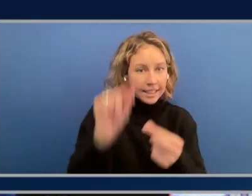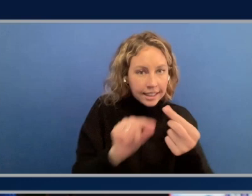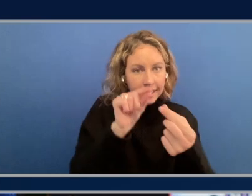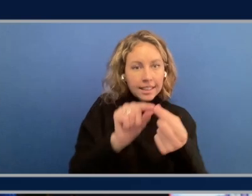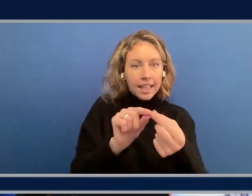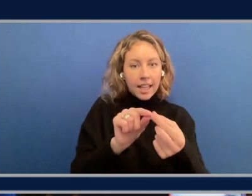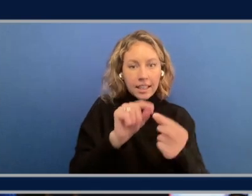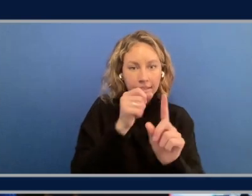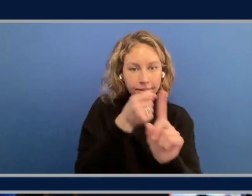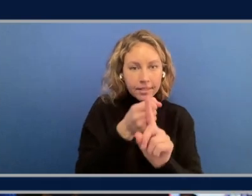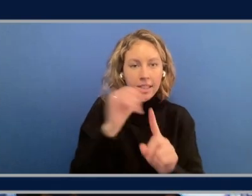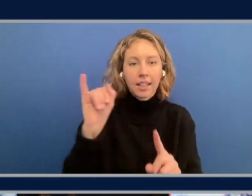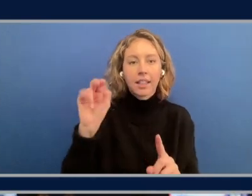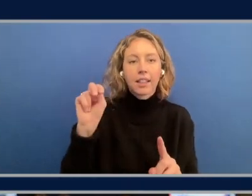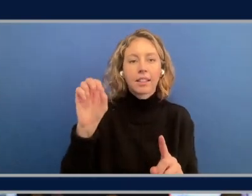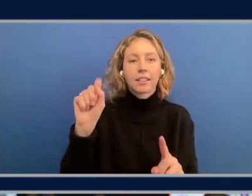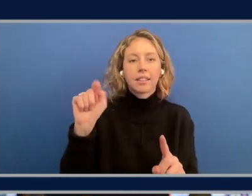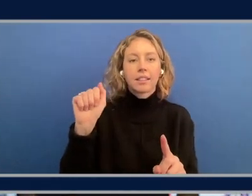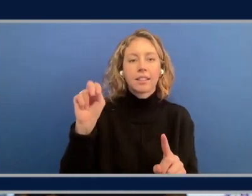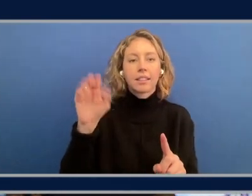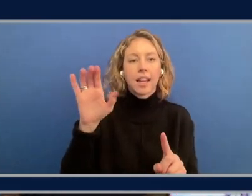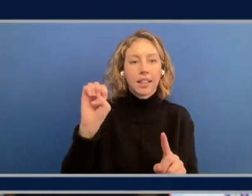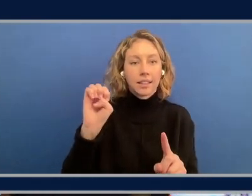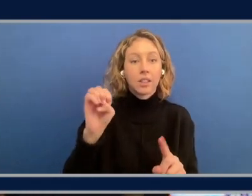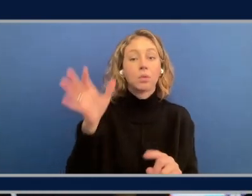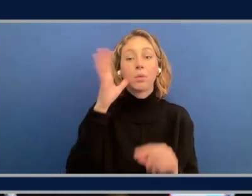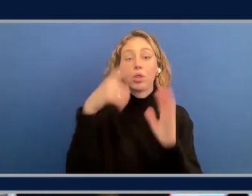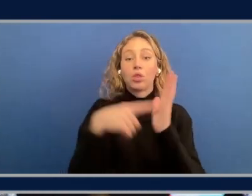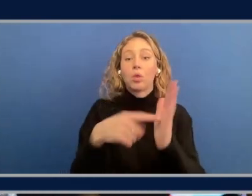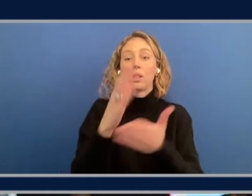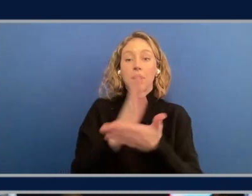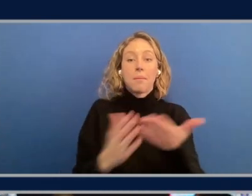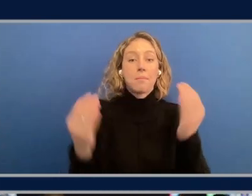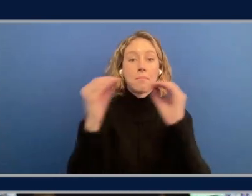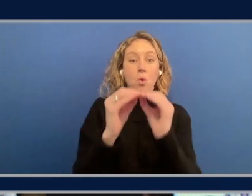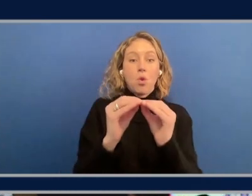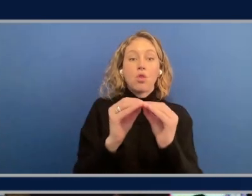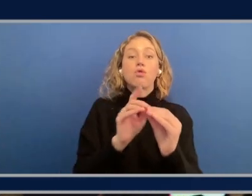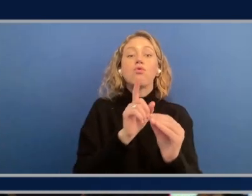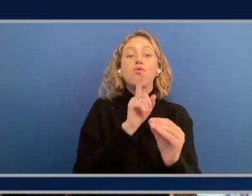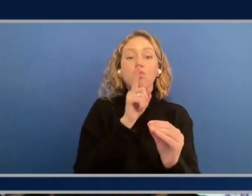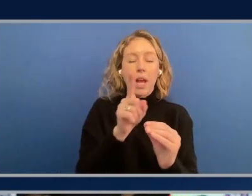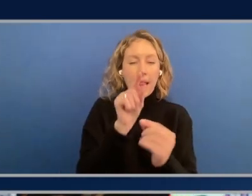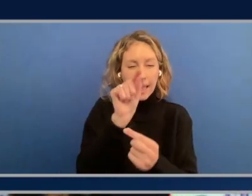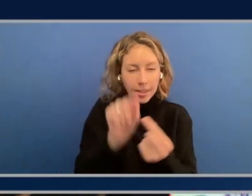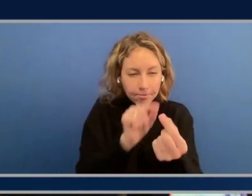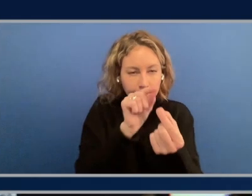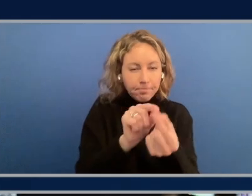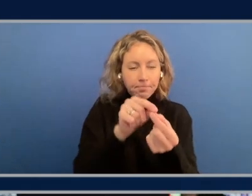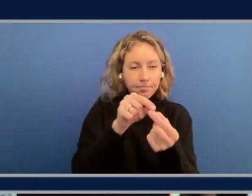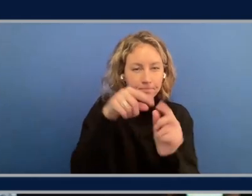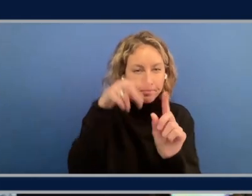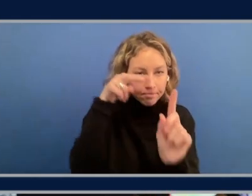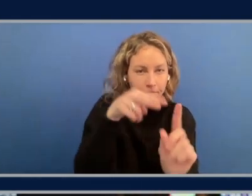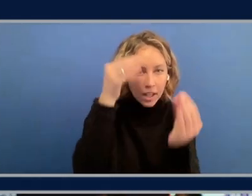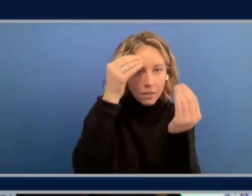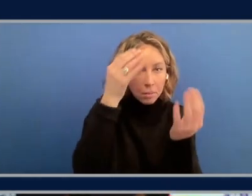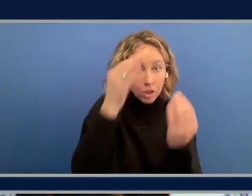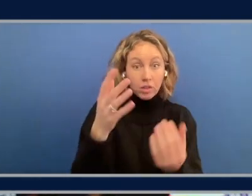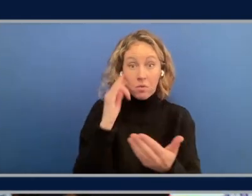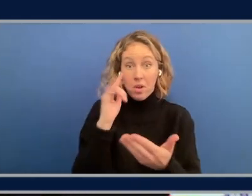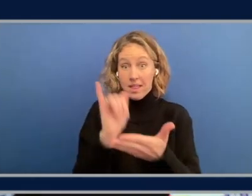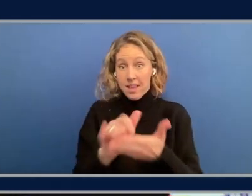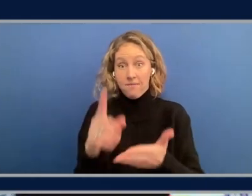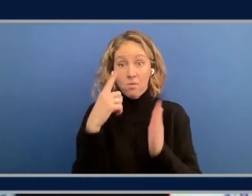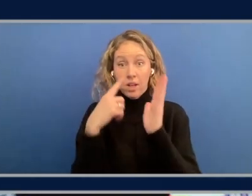family. So this really opens up some high level, really granular insights, right? Like I can see that here, for example,